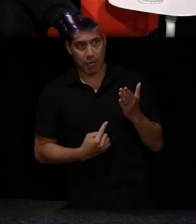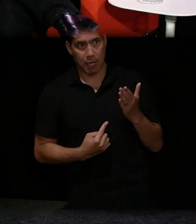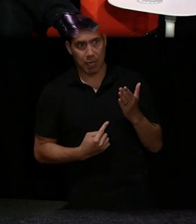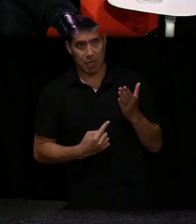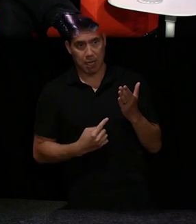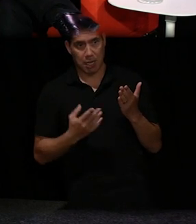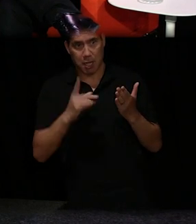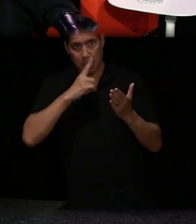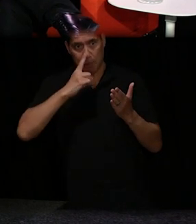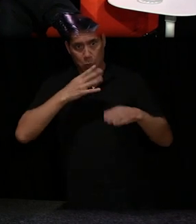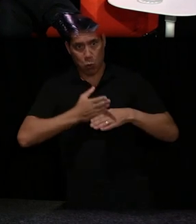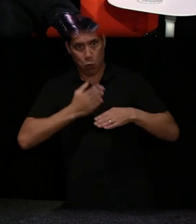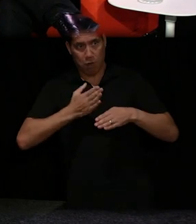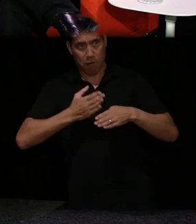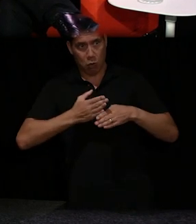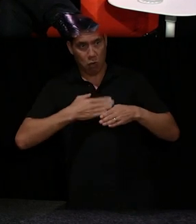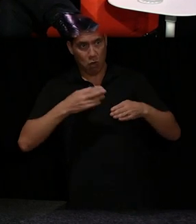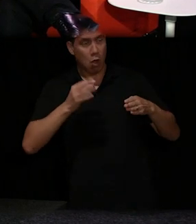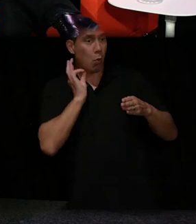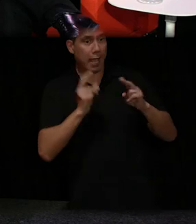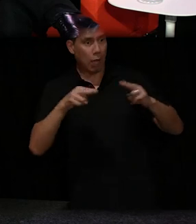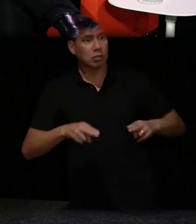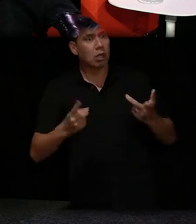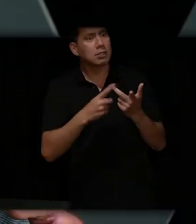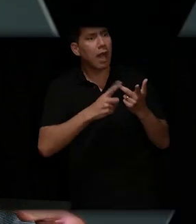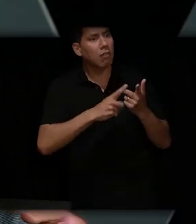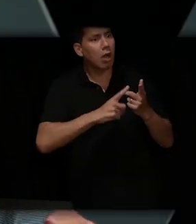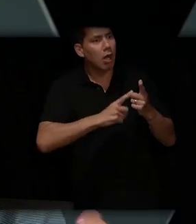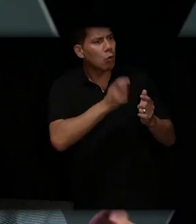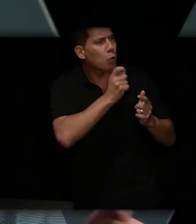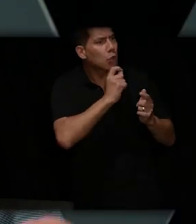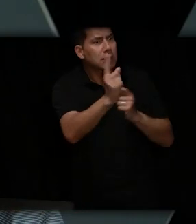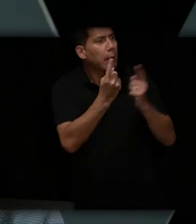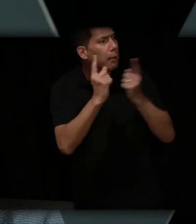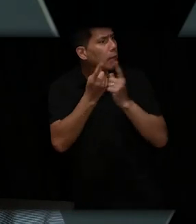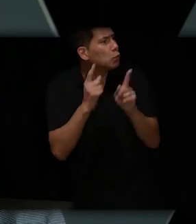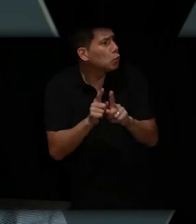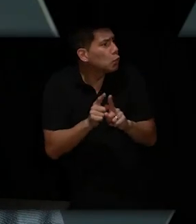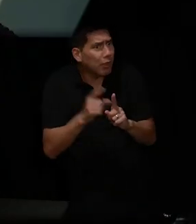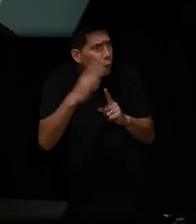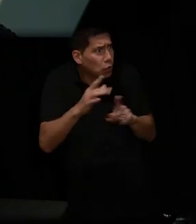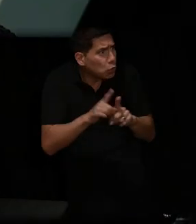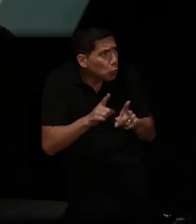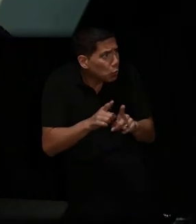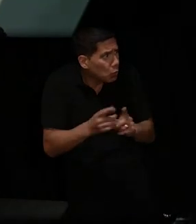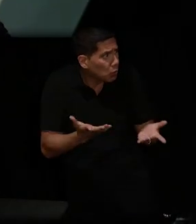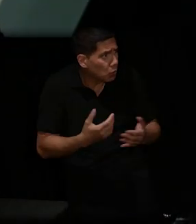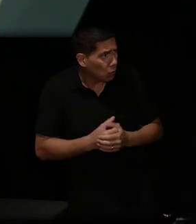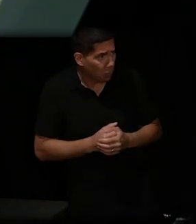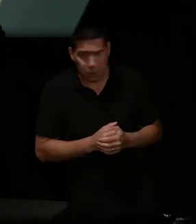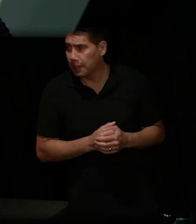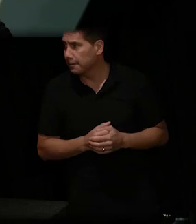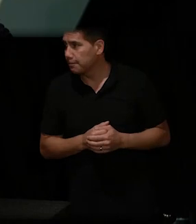White House. The reporters who came in every day were just as important and doing just as much public good as we thought we were. You describe the